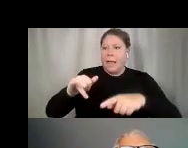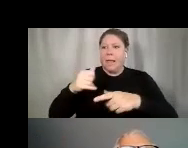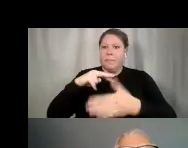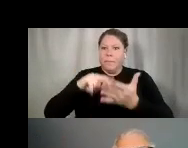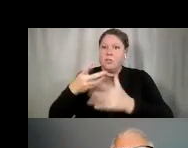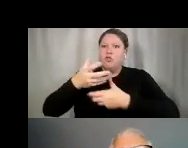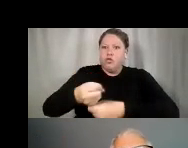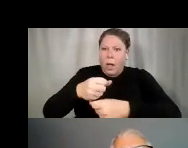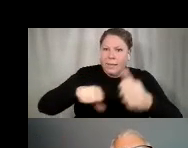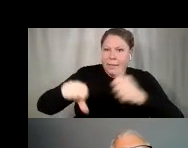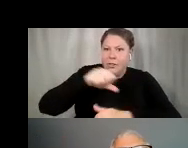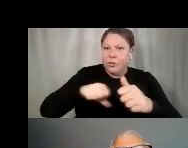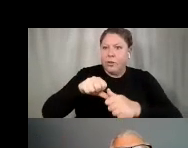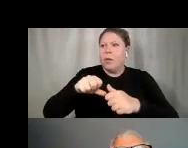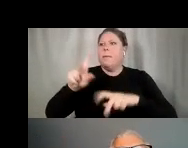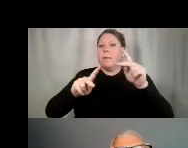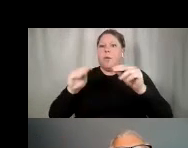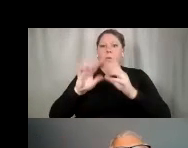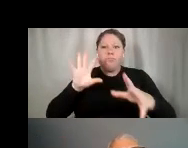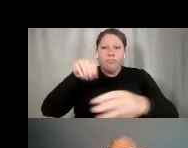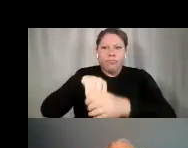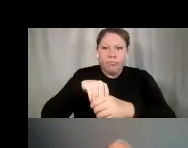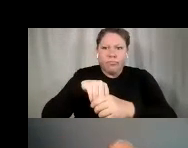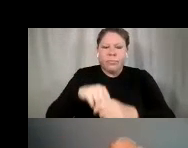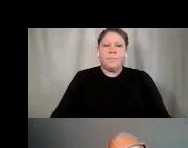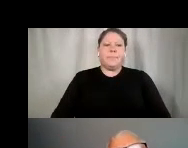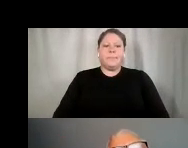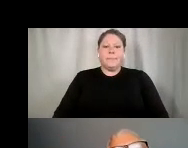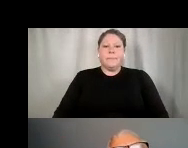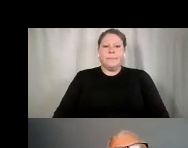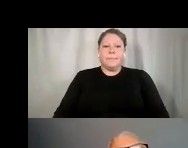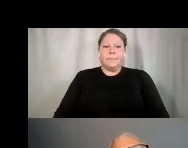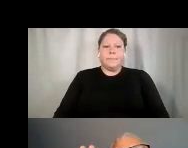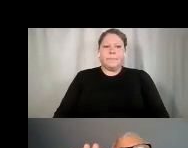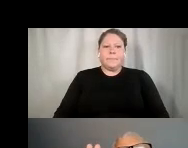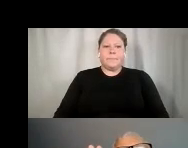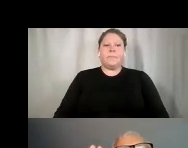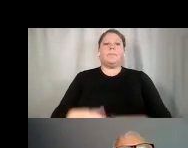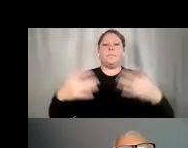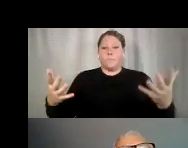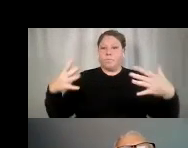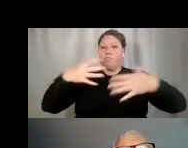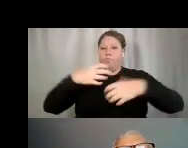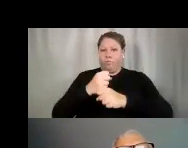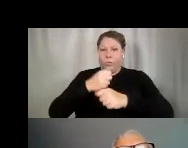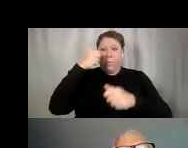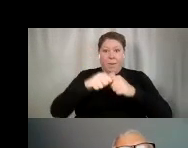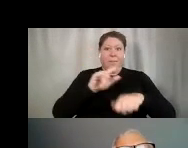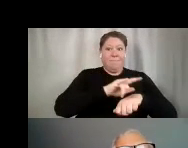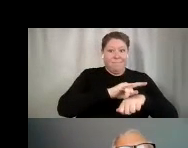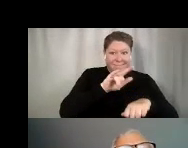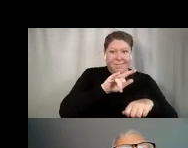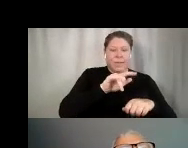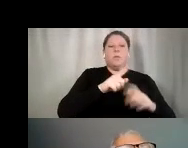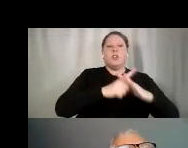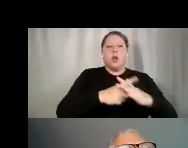people to get engaged with a project like this. Now, to kind of recap, we started off with identifying the